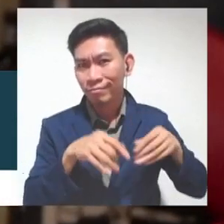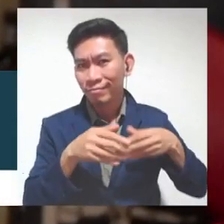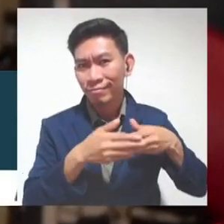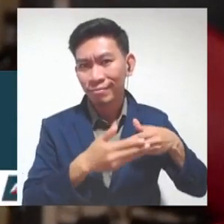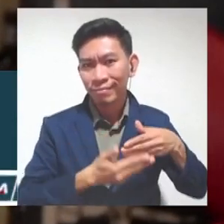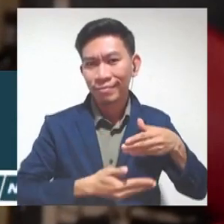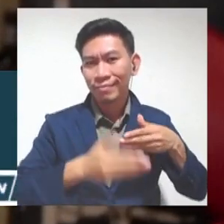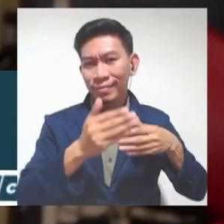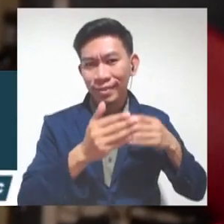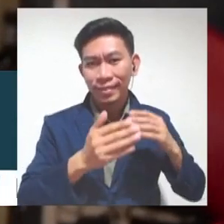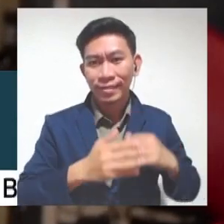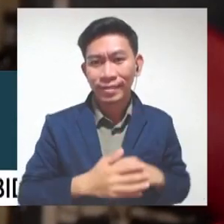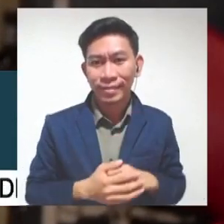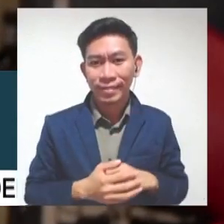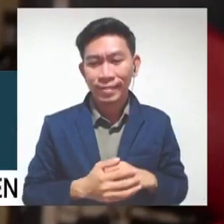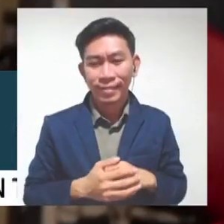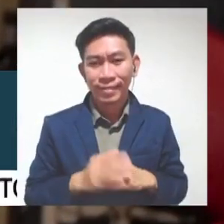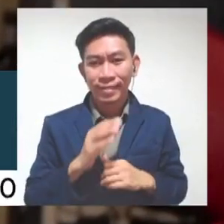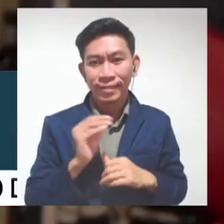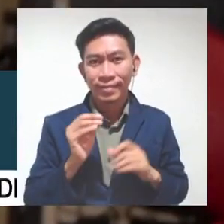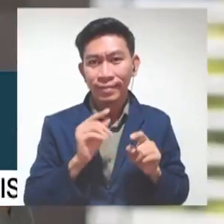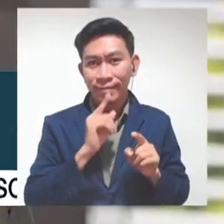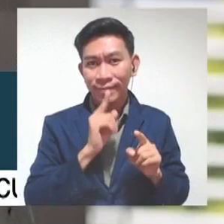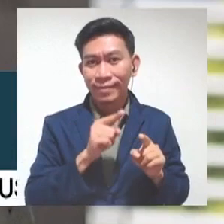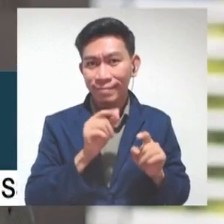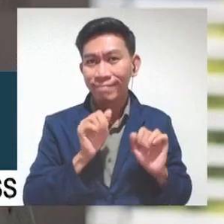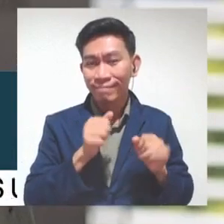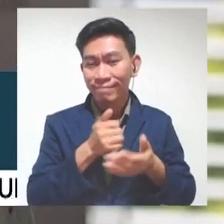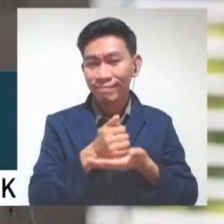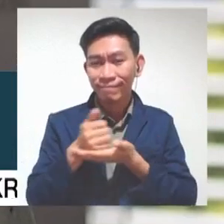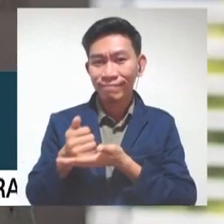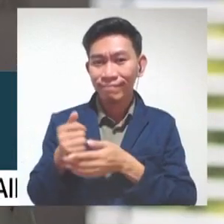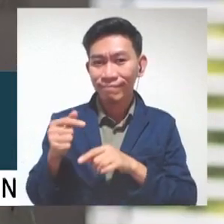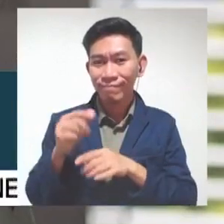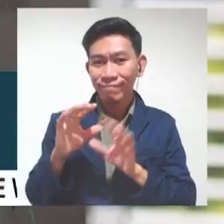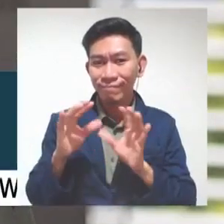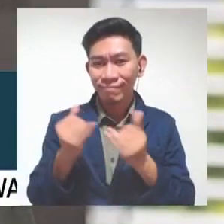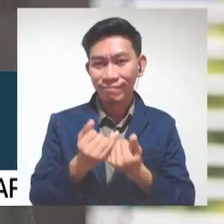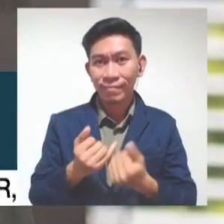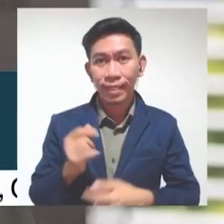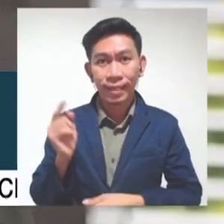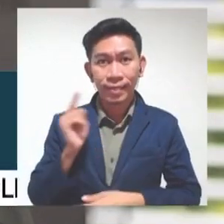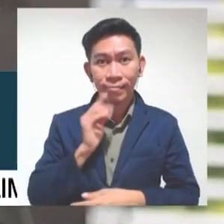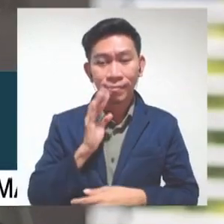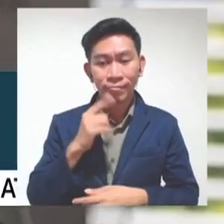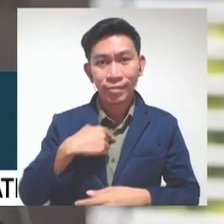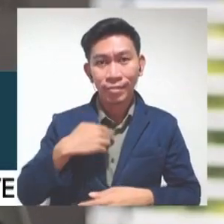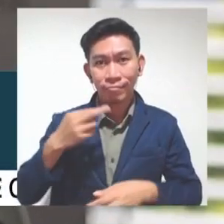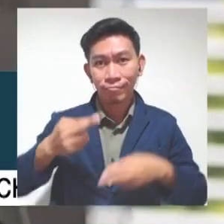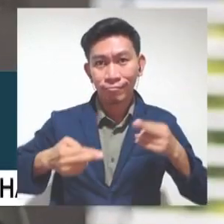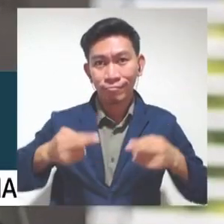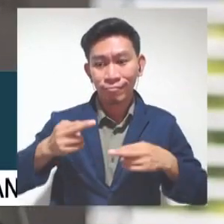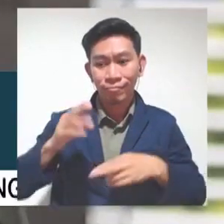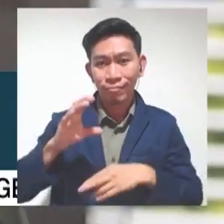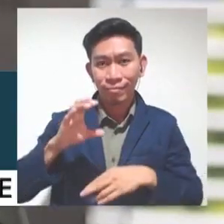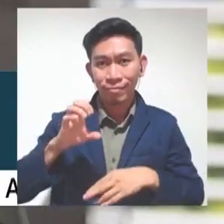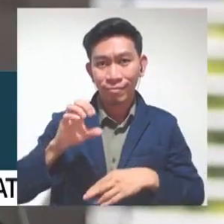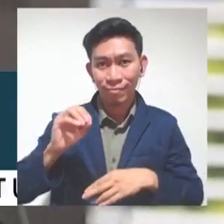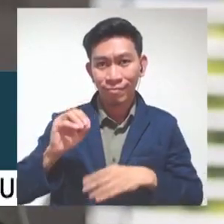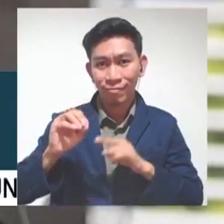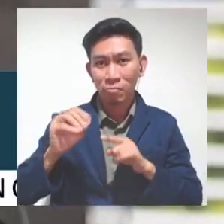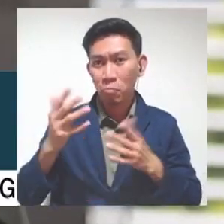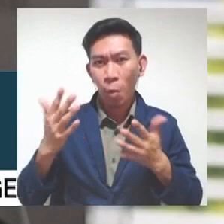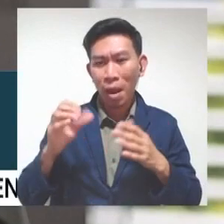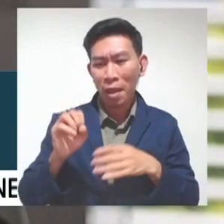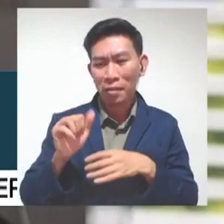feature and a great advantage for the company. Well, as a robot CEO, I don't really have weekends. I'm